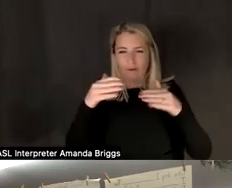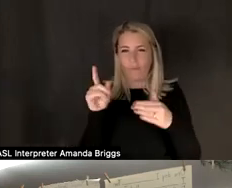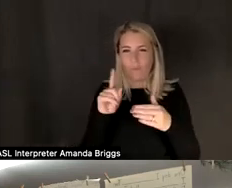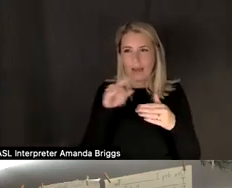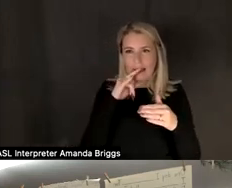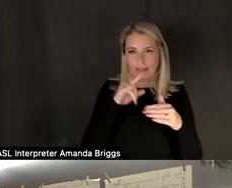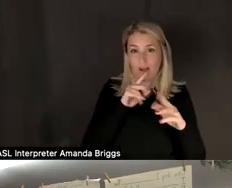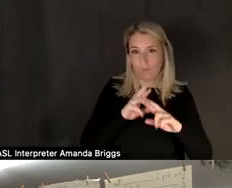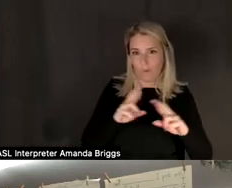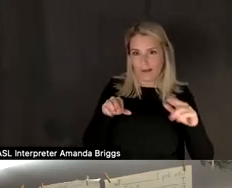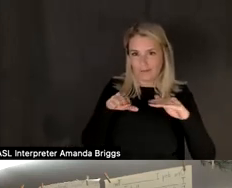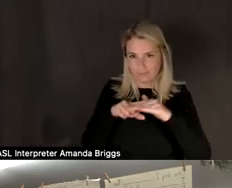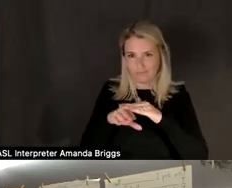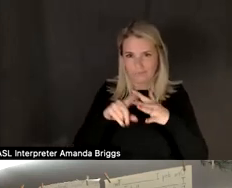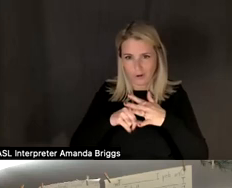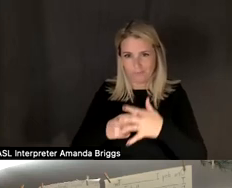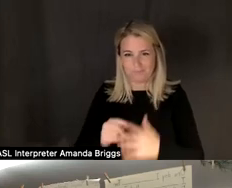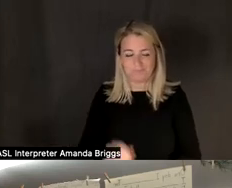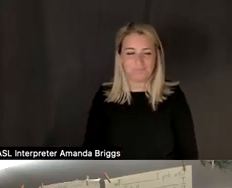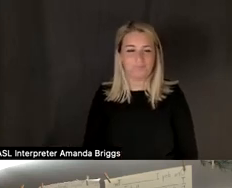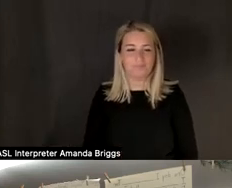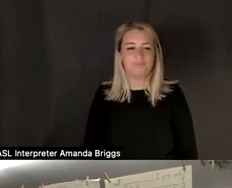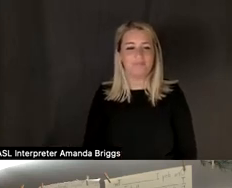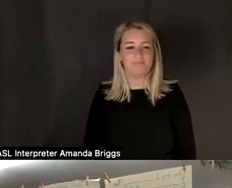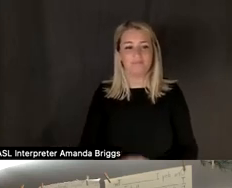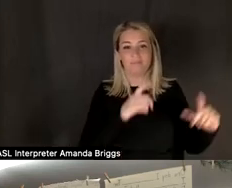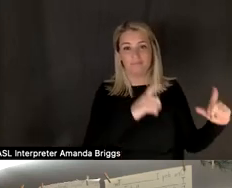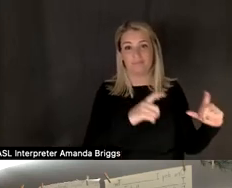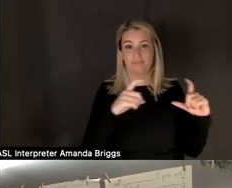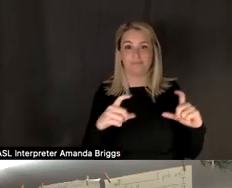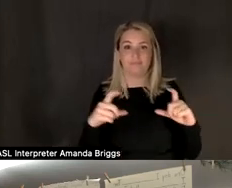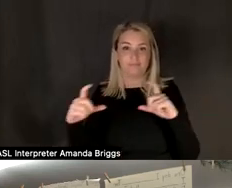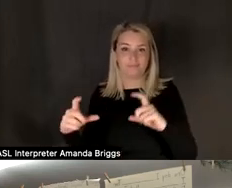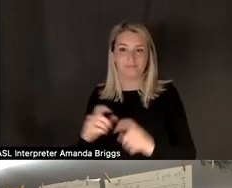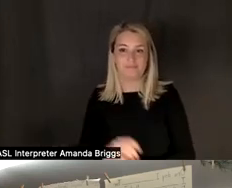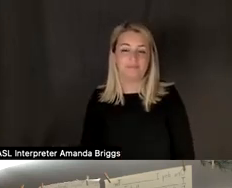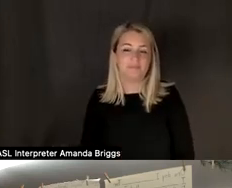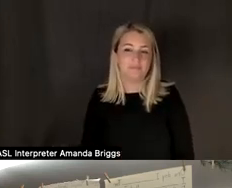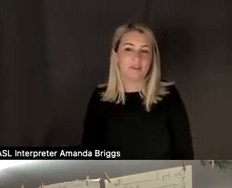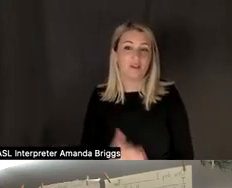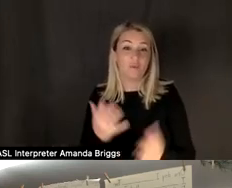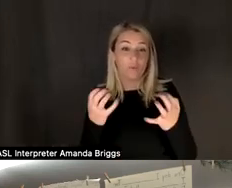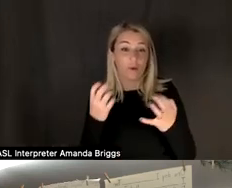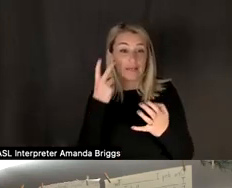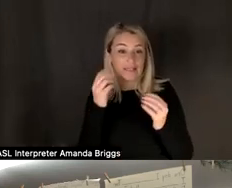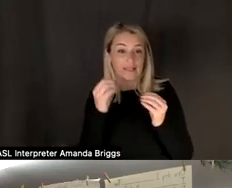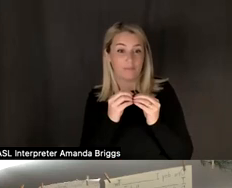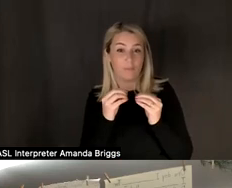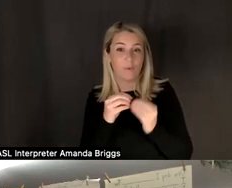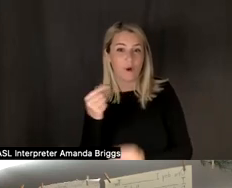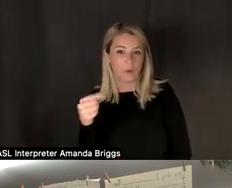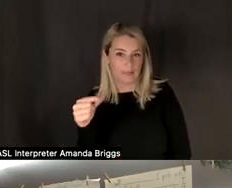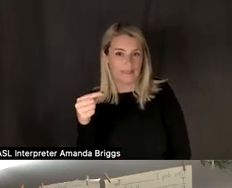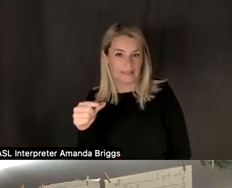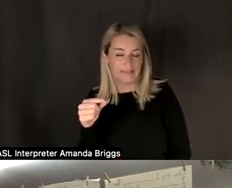enter. So this is actually a little high for us. We want to see more green. We're not alarmed. We're going